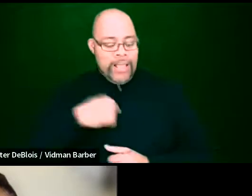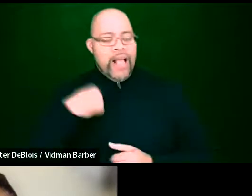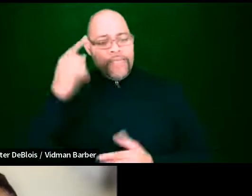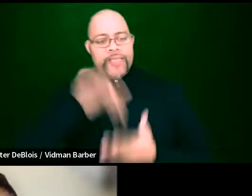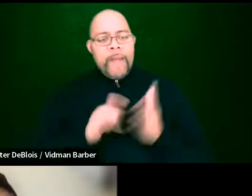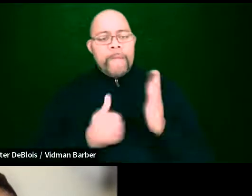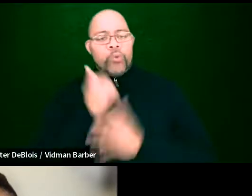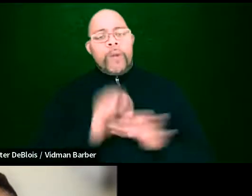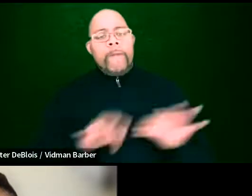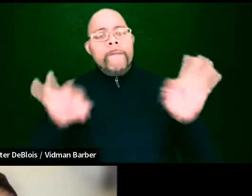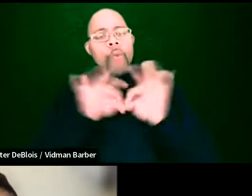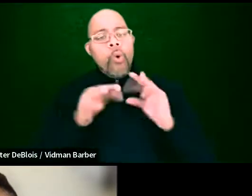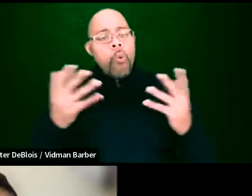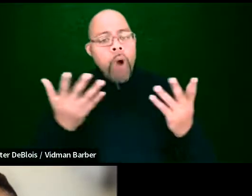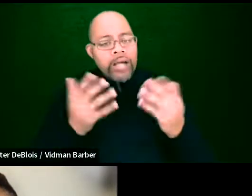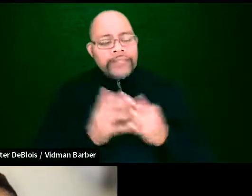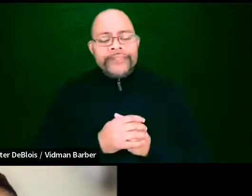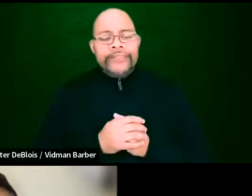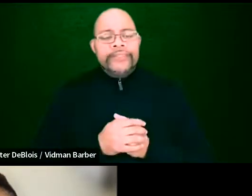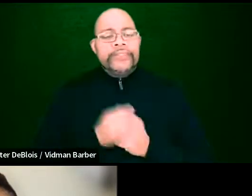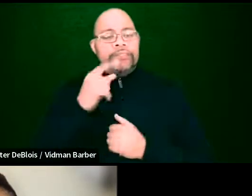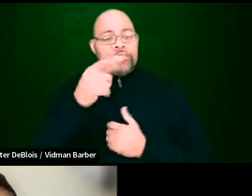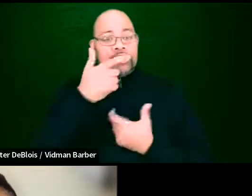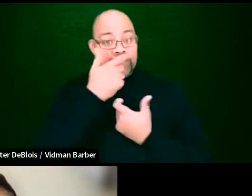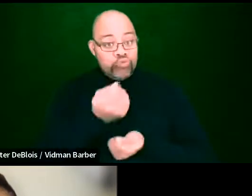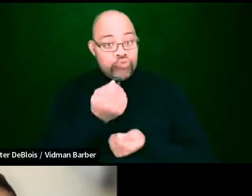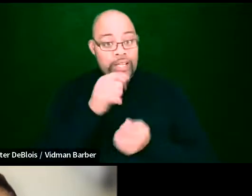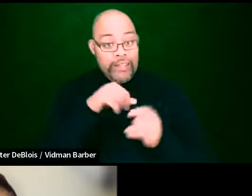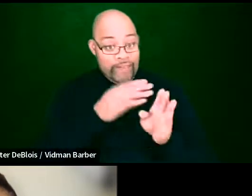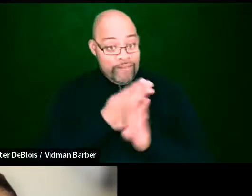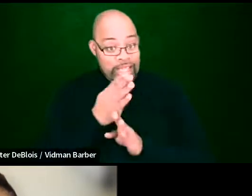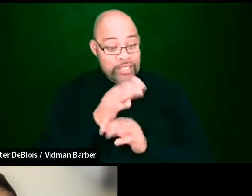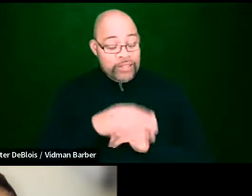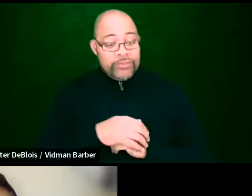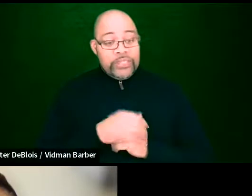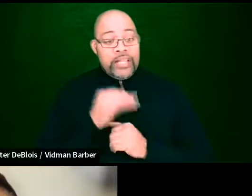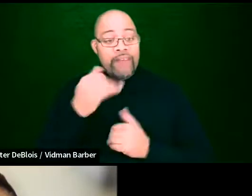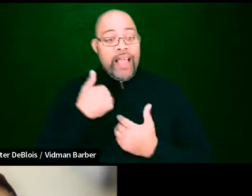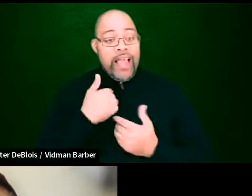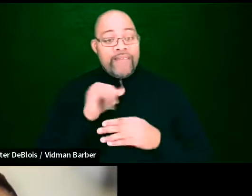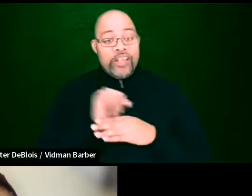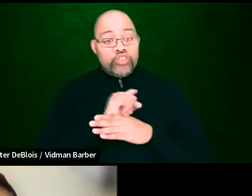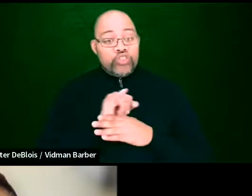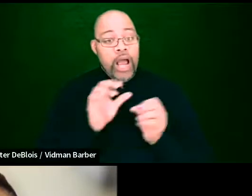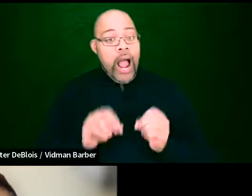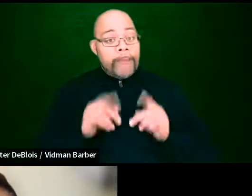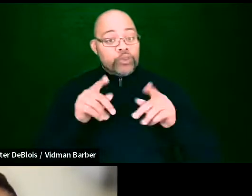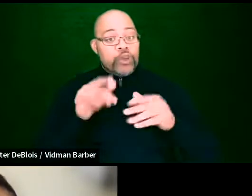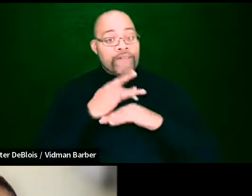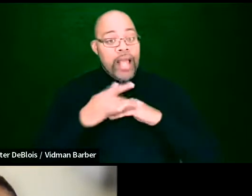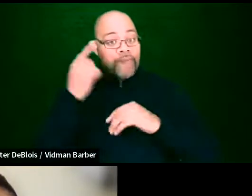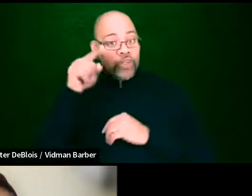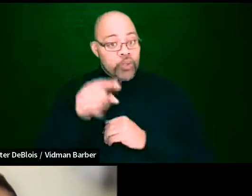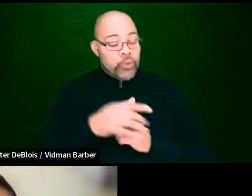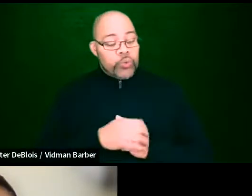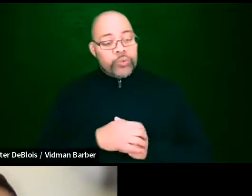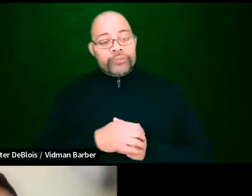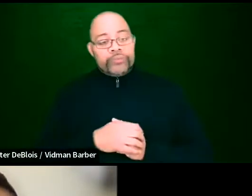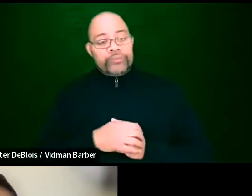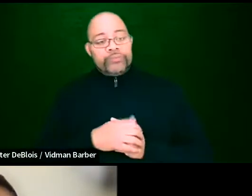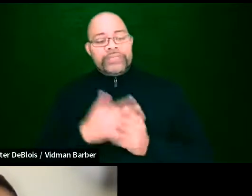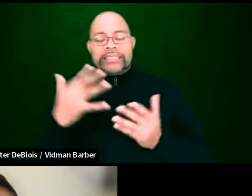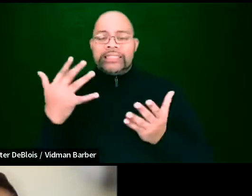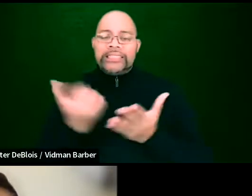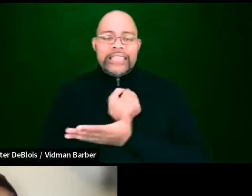most important thing is if you're interested in this field, if there are internship opportunities available for you,